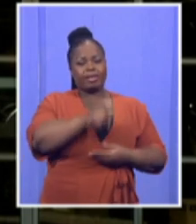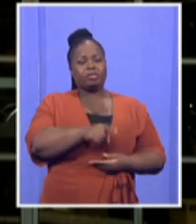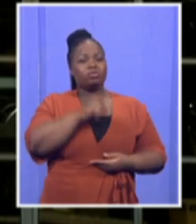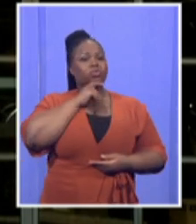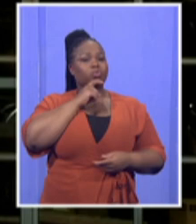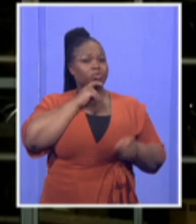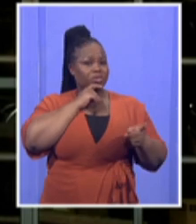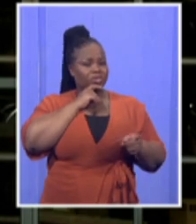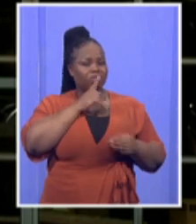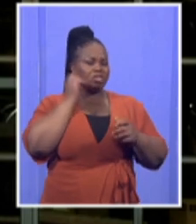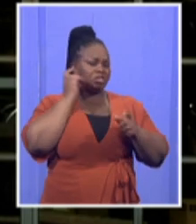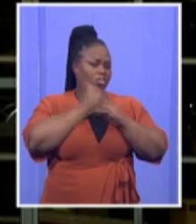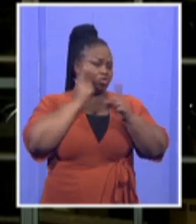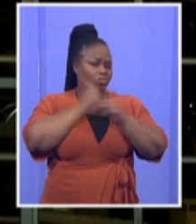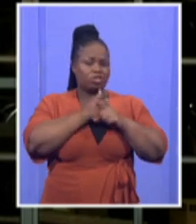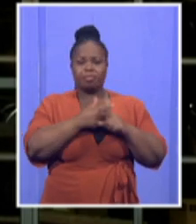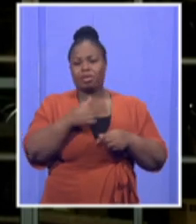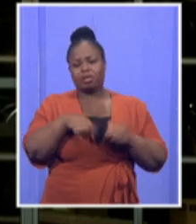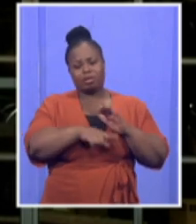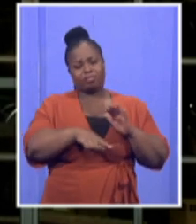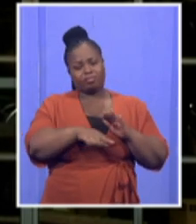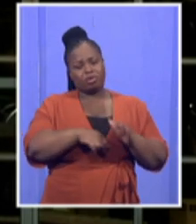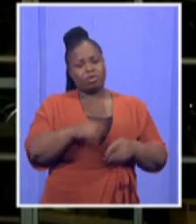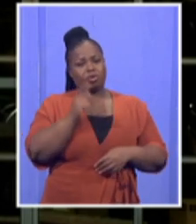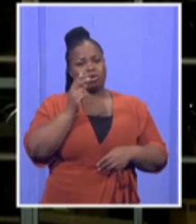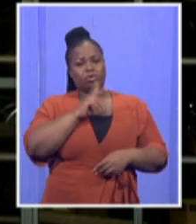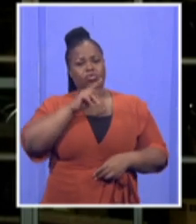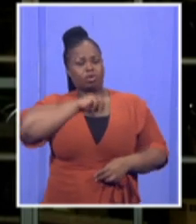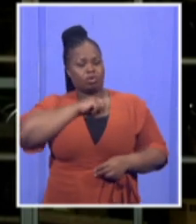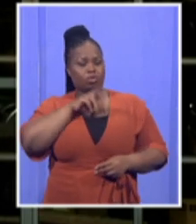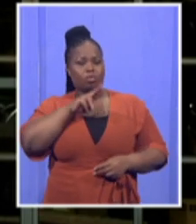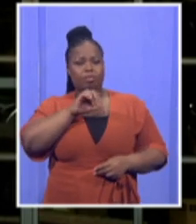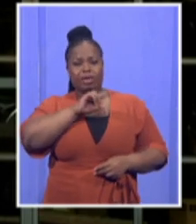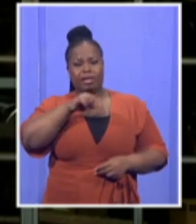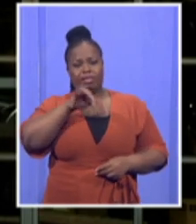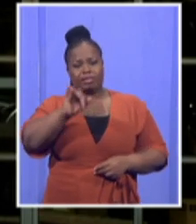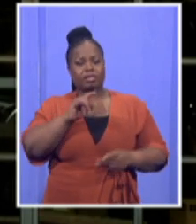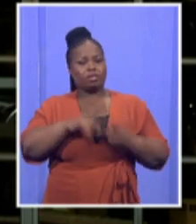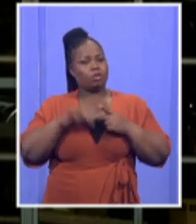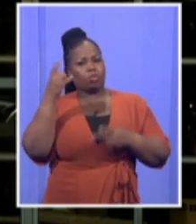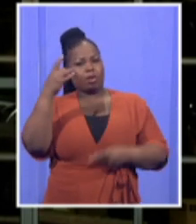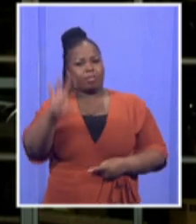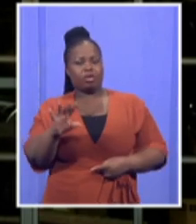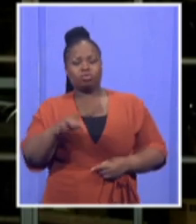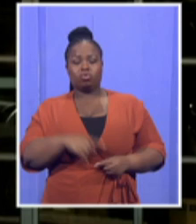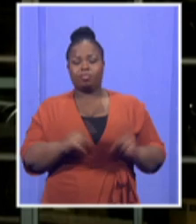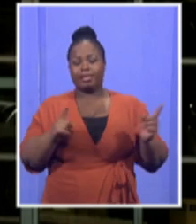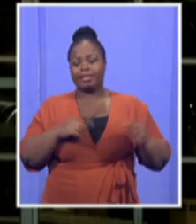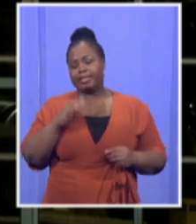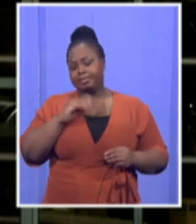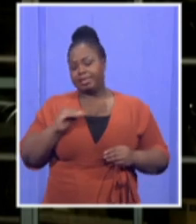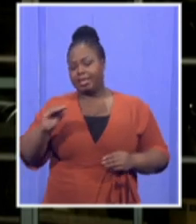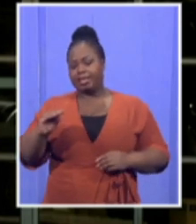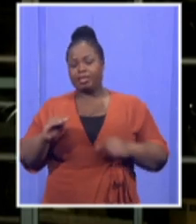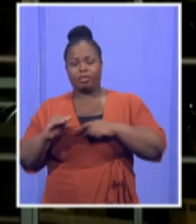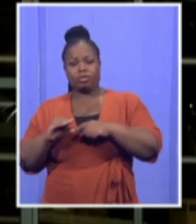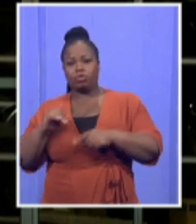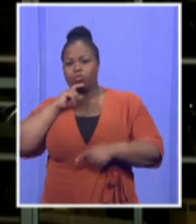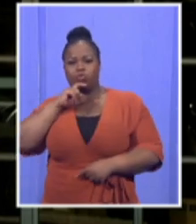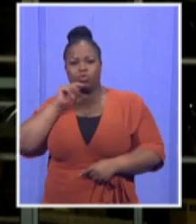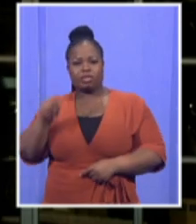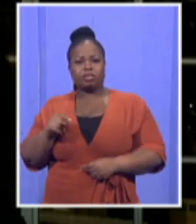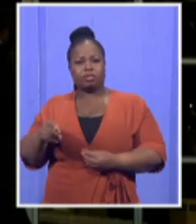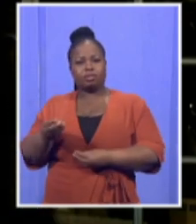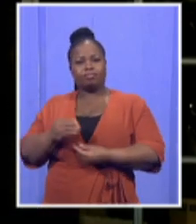supposed to be used in townships in KwaZulu-Natal, Mlazi, KwaMashu, but it subsequently was used and distributed